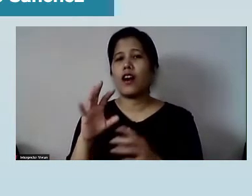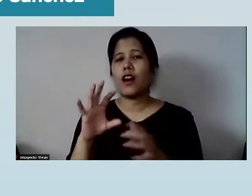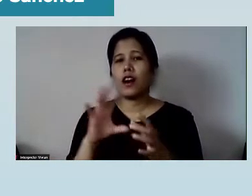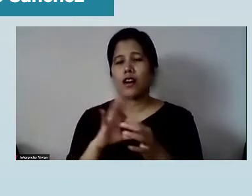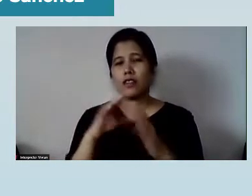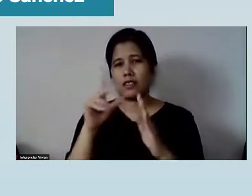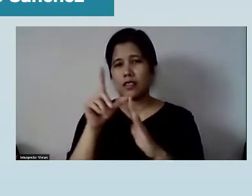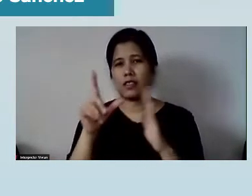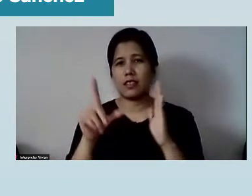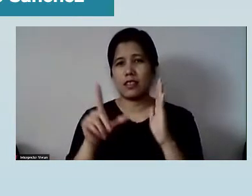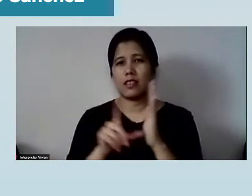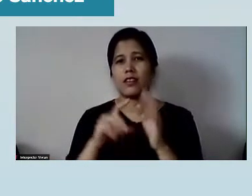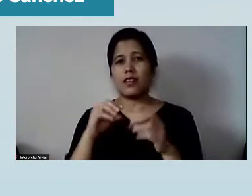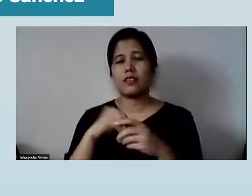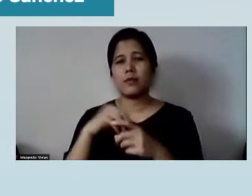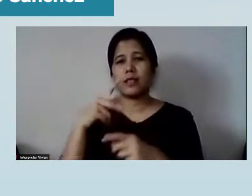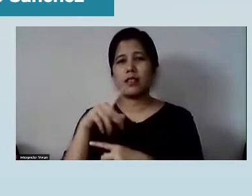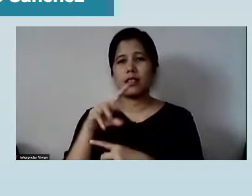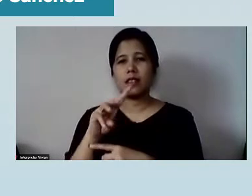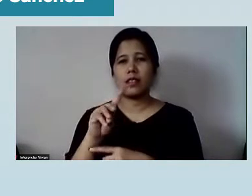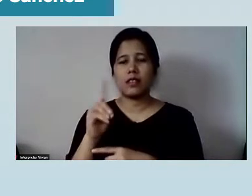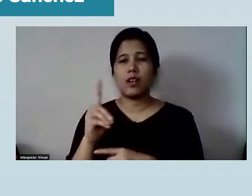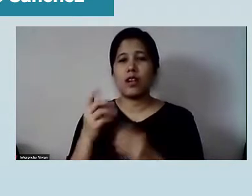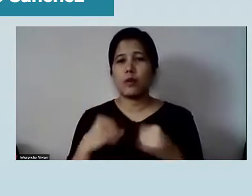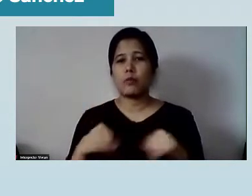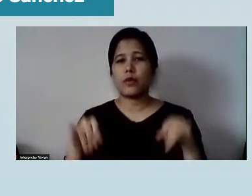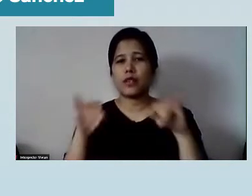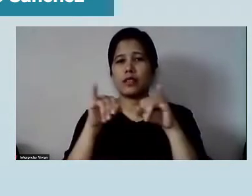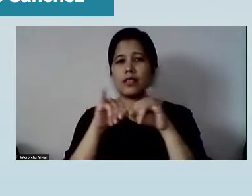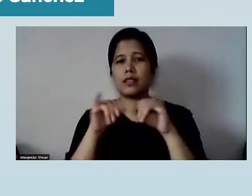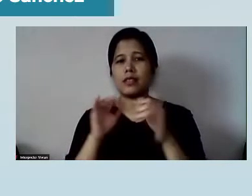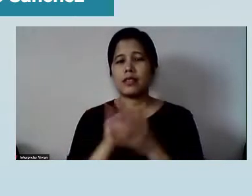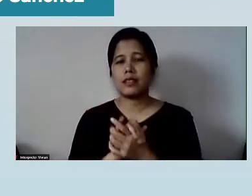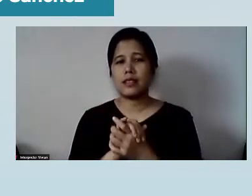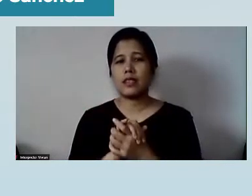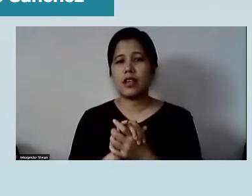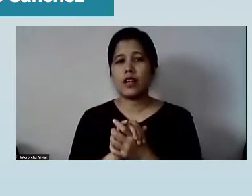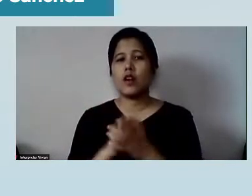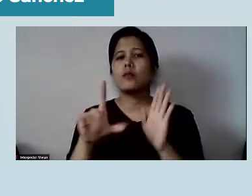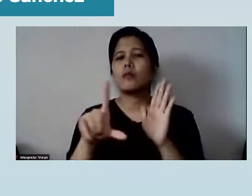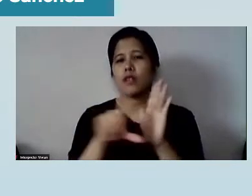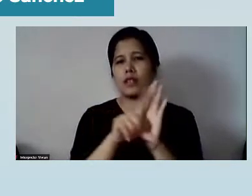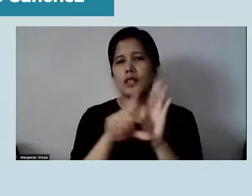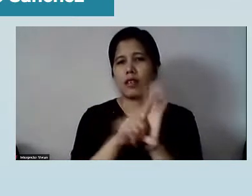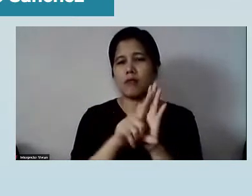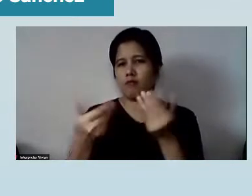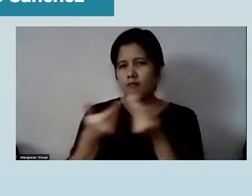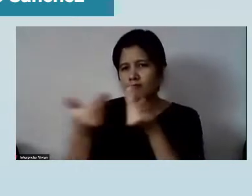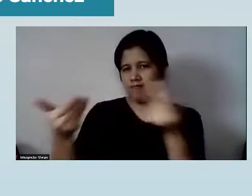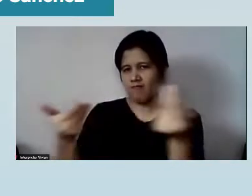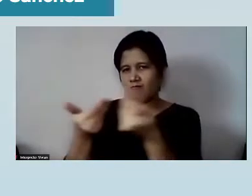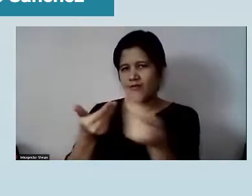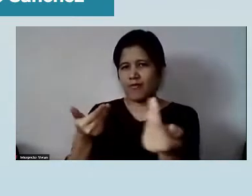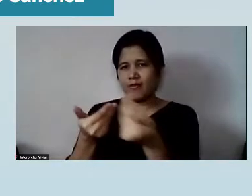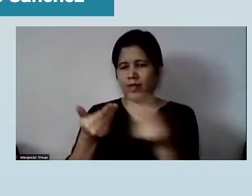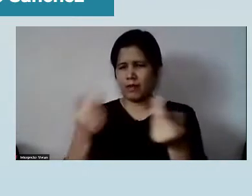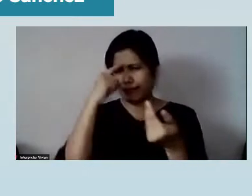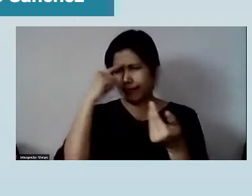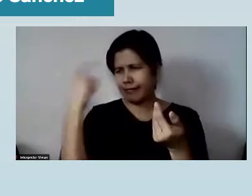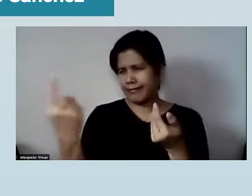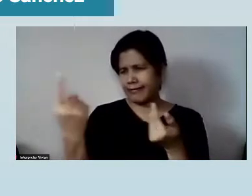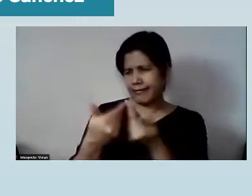with Disabilities. And very important, under the law, it prohibits discrimination against persons with disabilities. Kaya